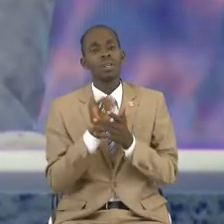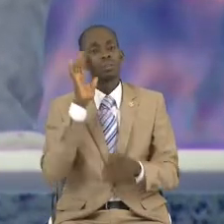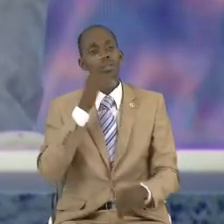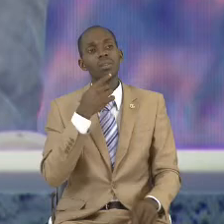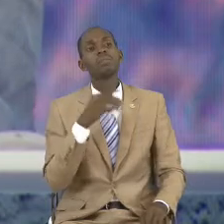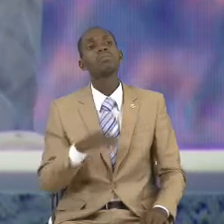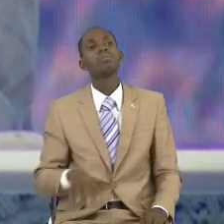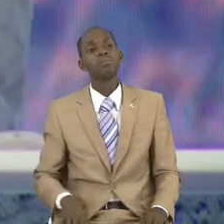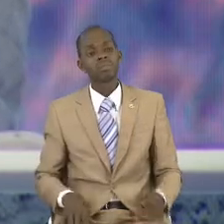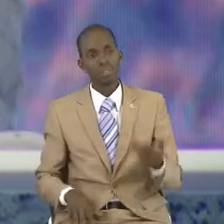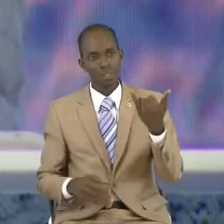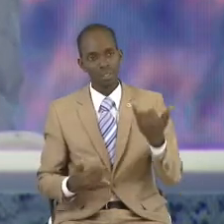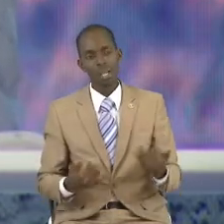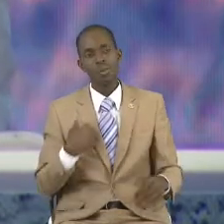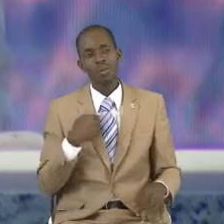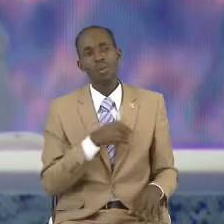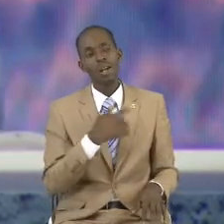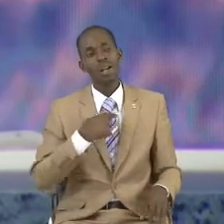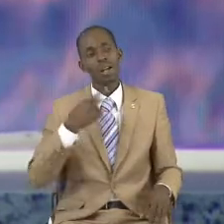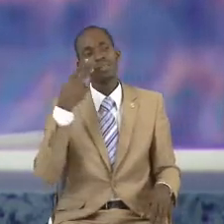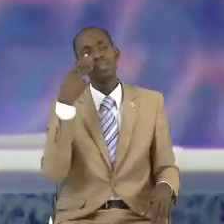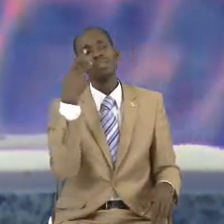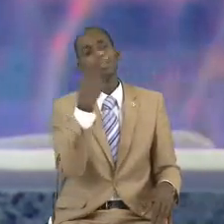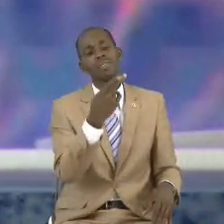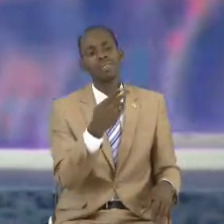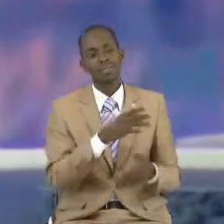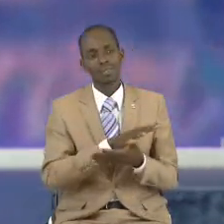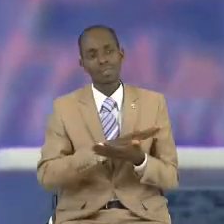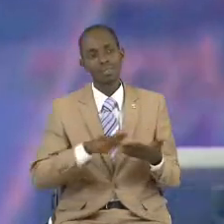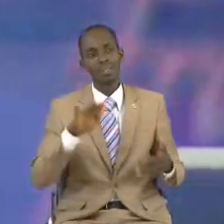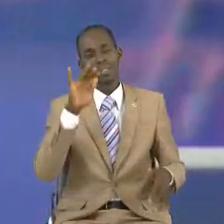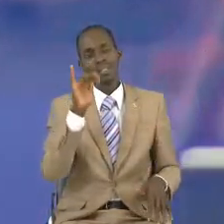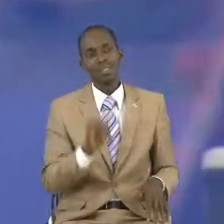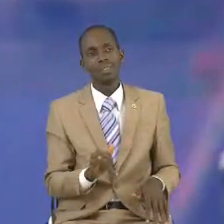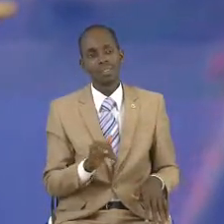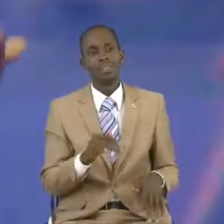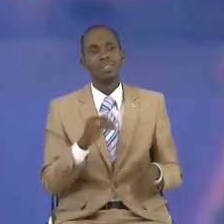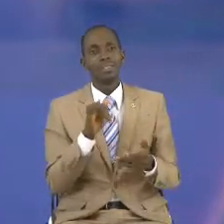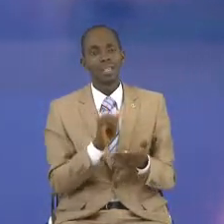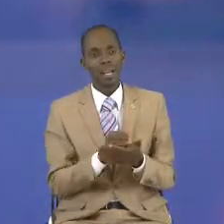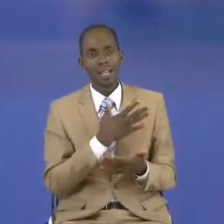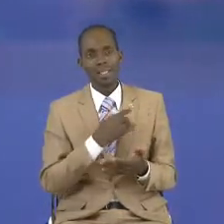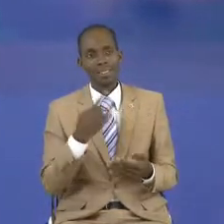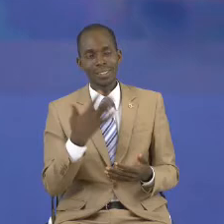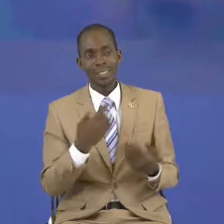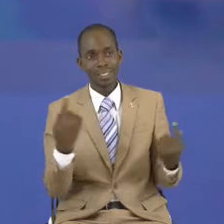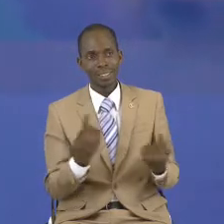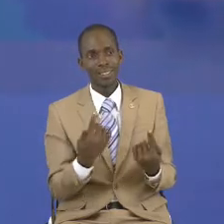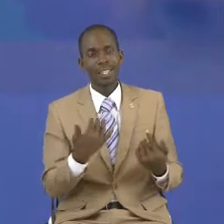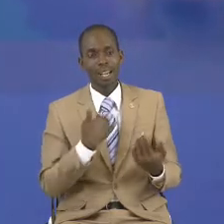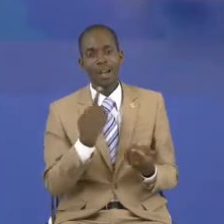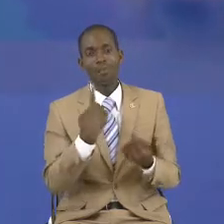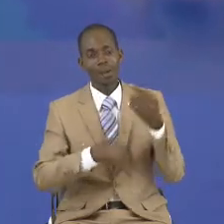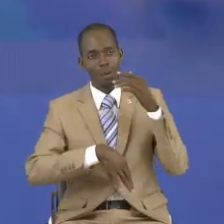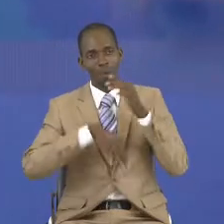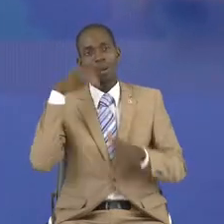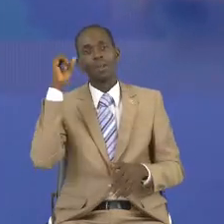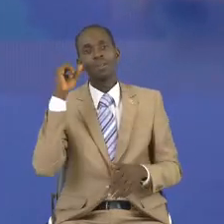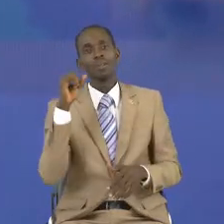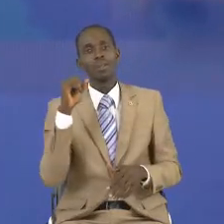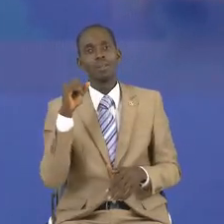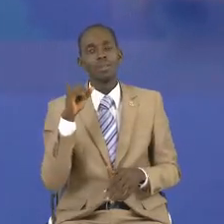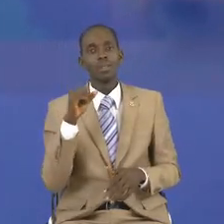we see him now we see her and the thing has come out from the bag he was a